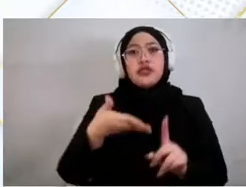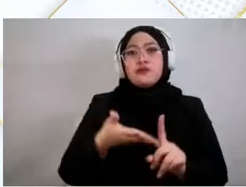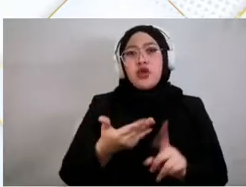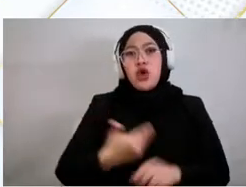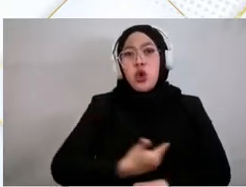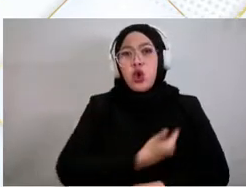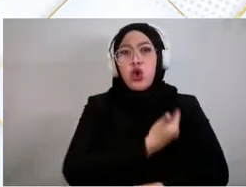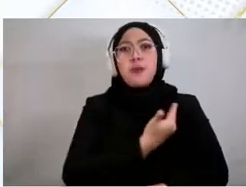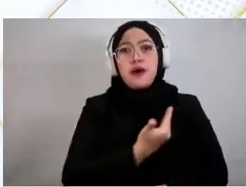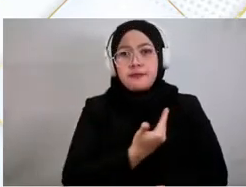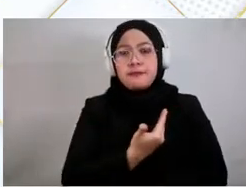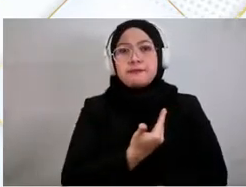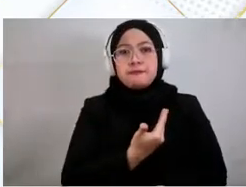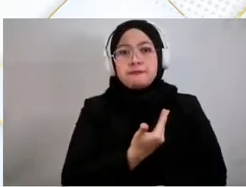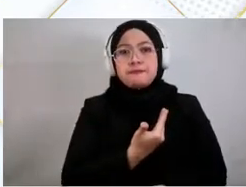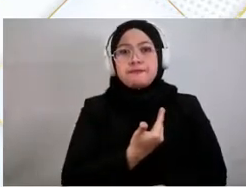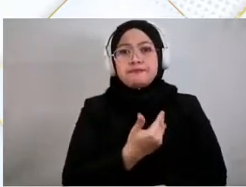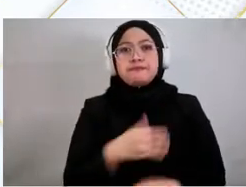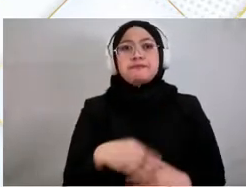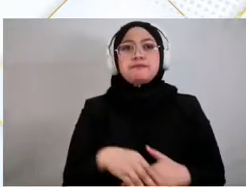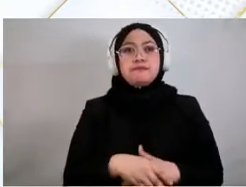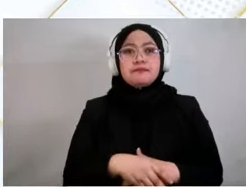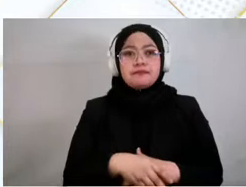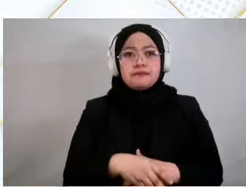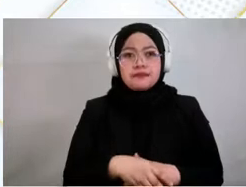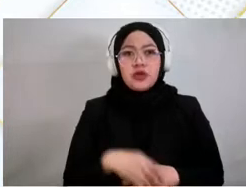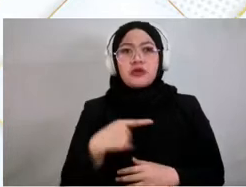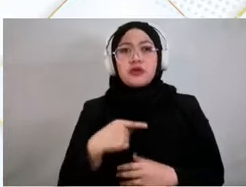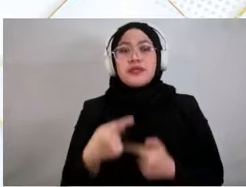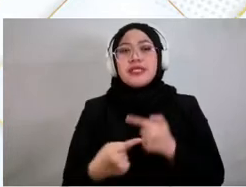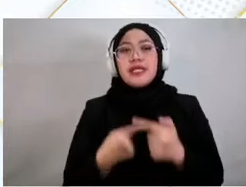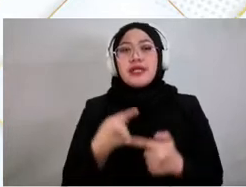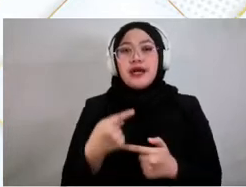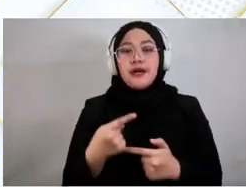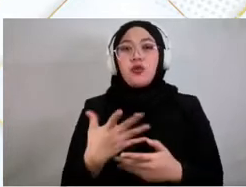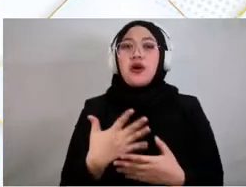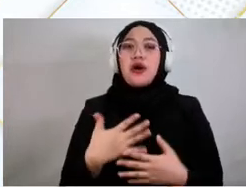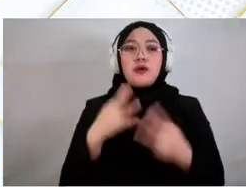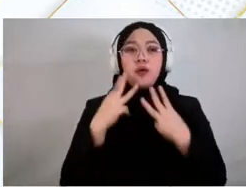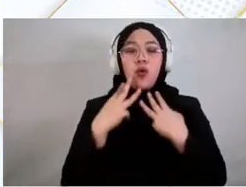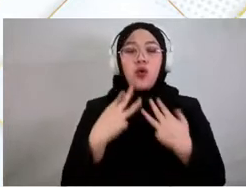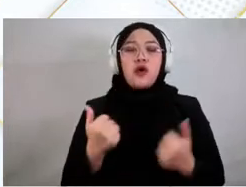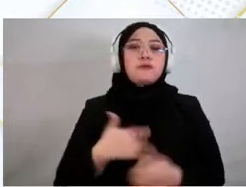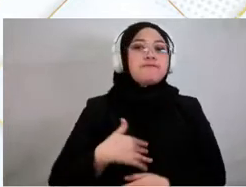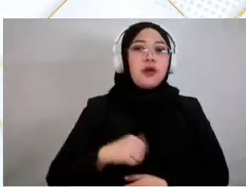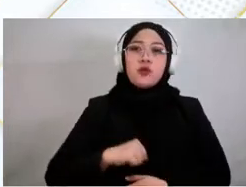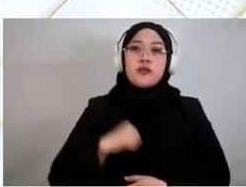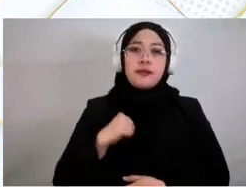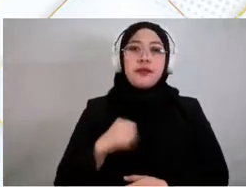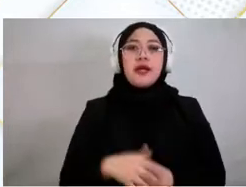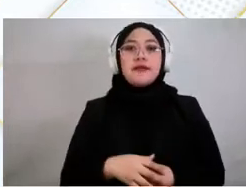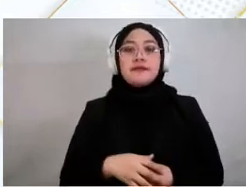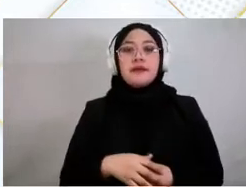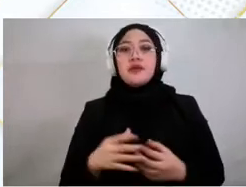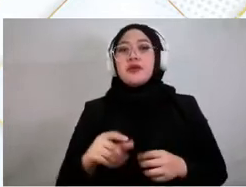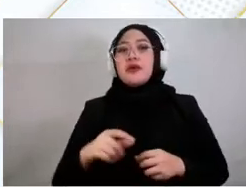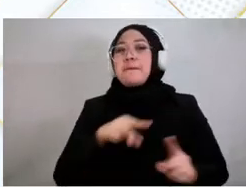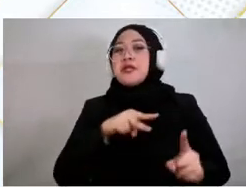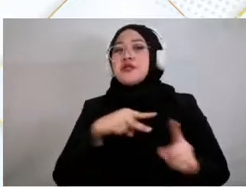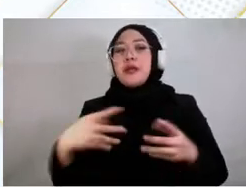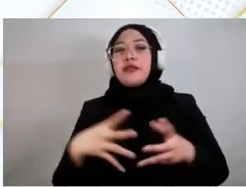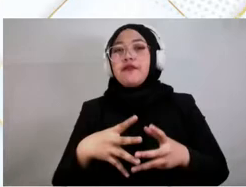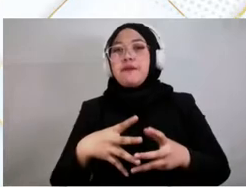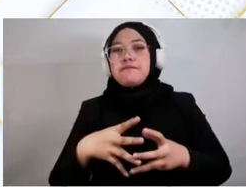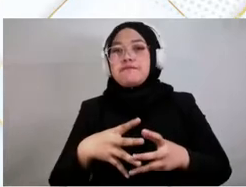that you're here with us to tell that story and try to just give a picture of how it is there